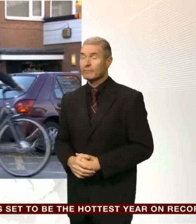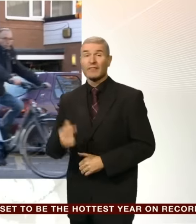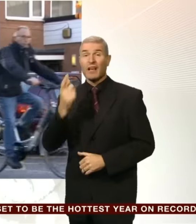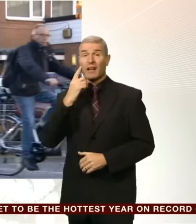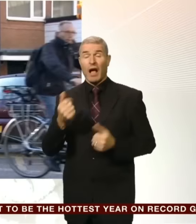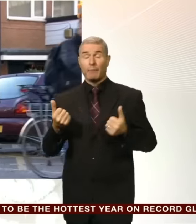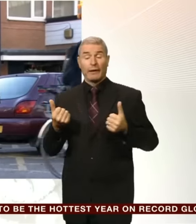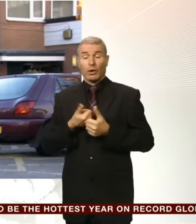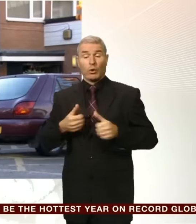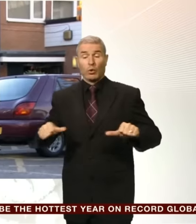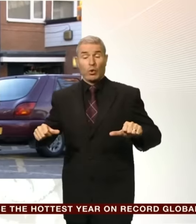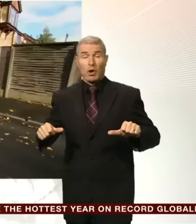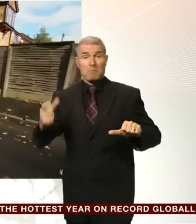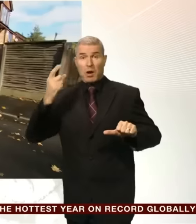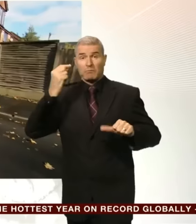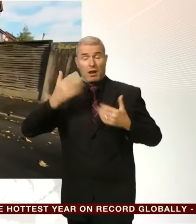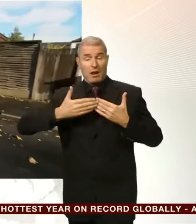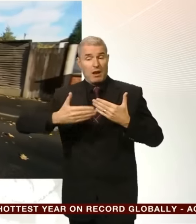curable. But I think